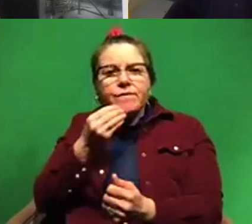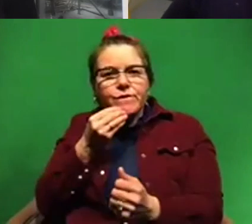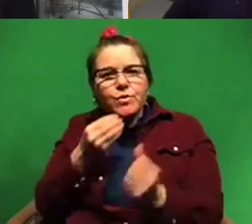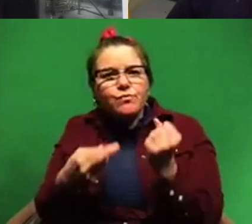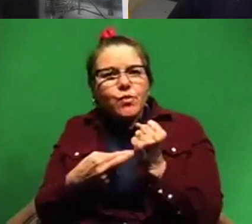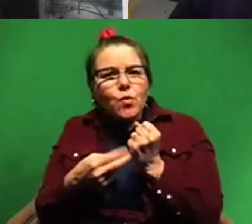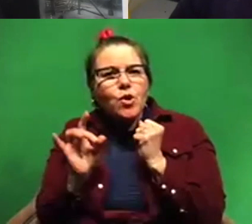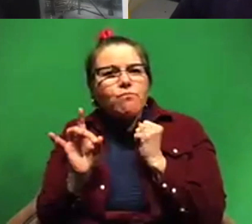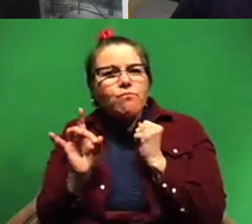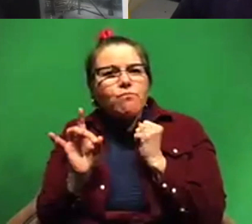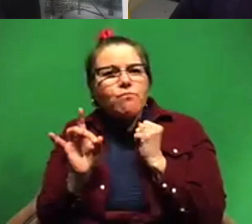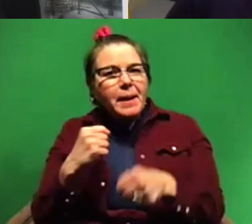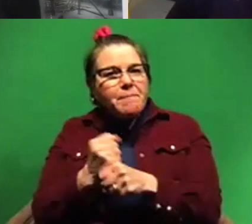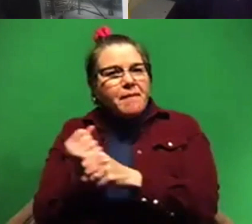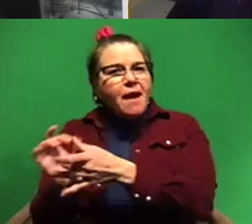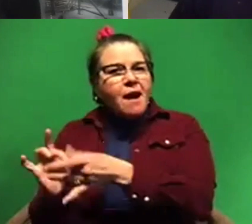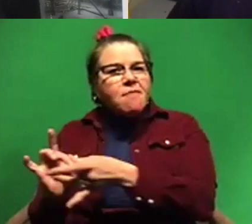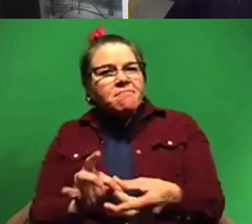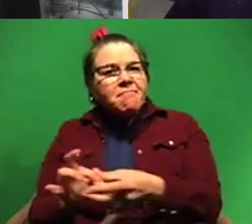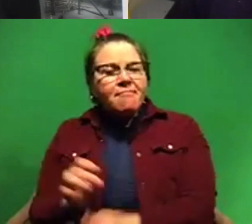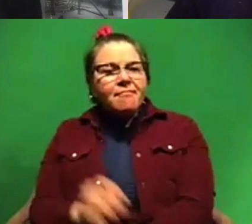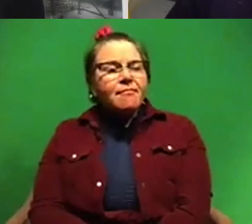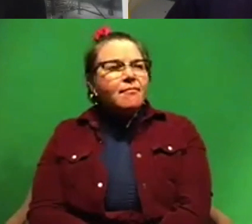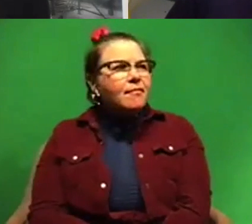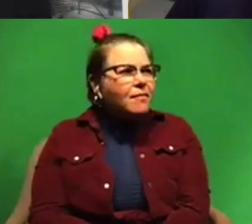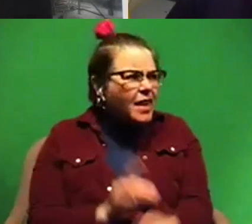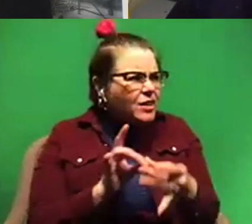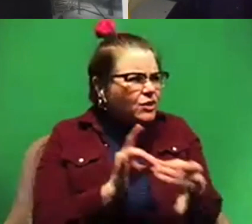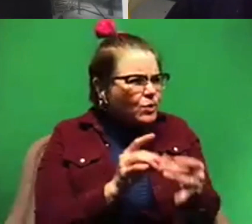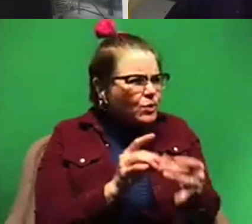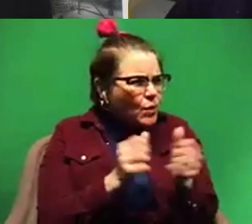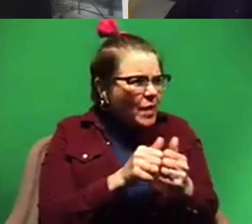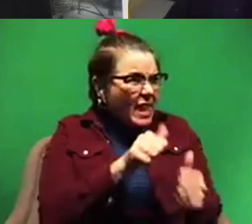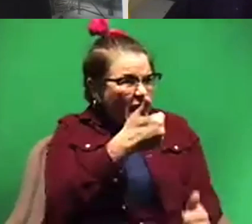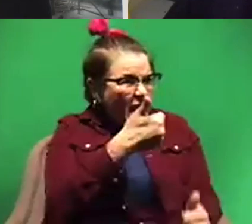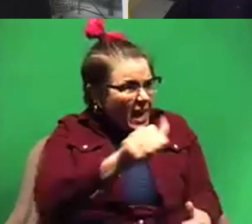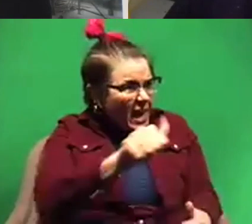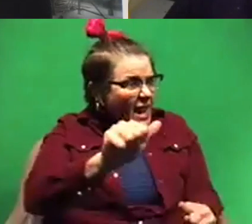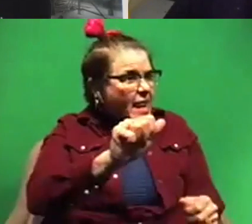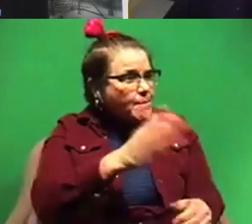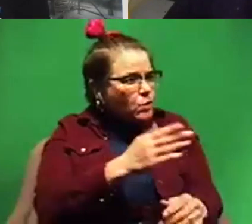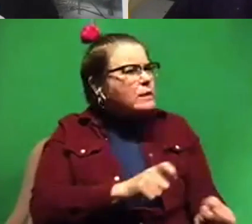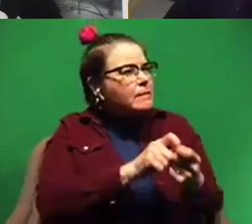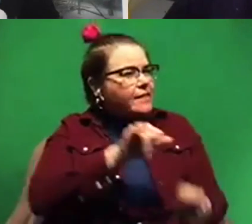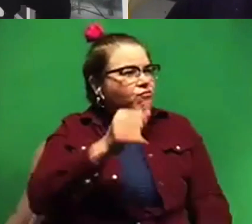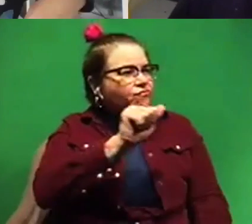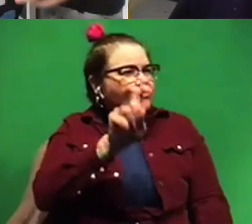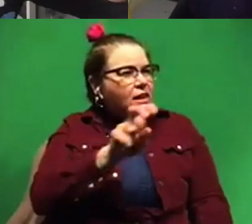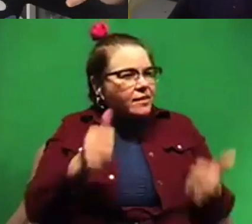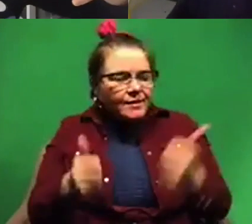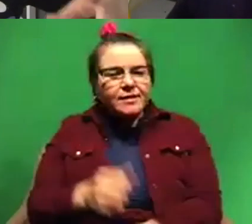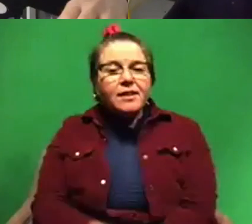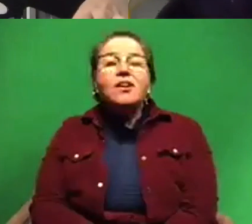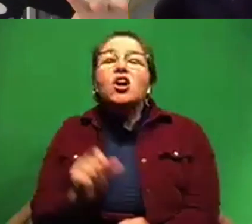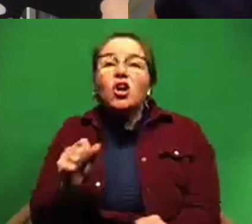make that association. Did they associate it with any music or specifically jazz? So they could tell the